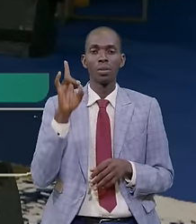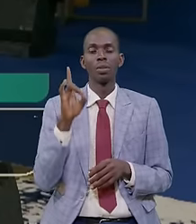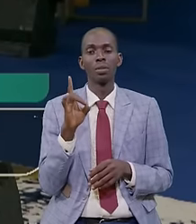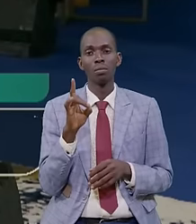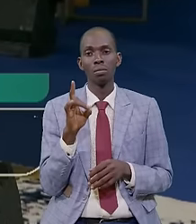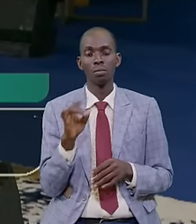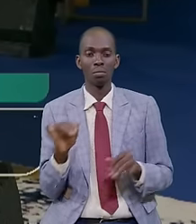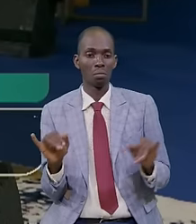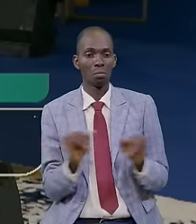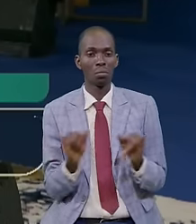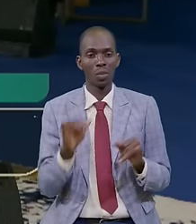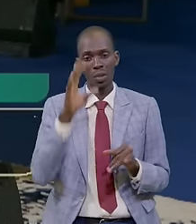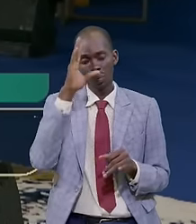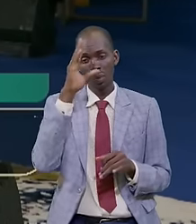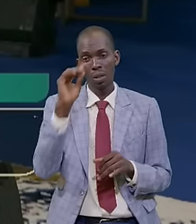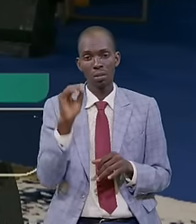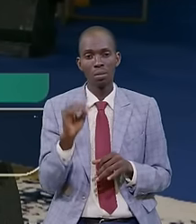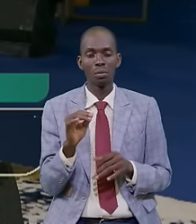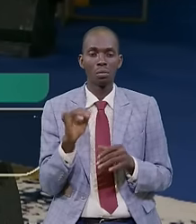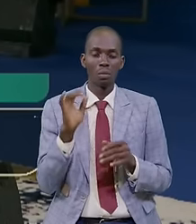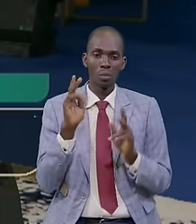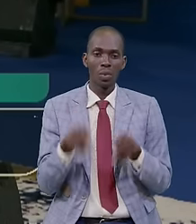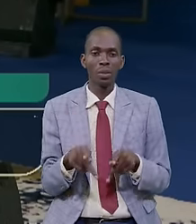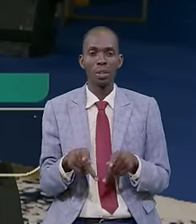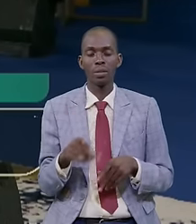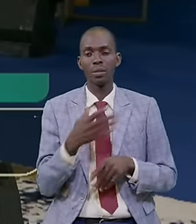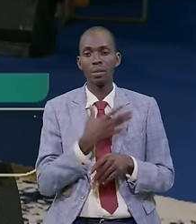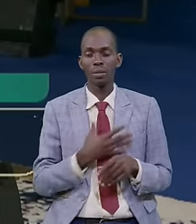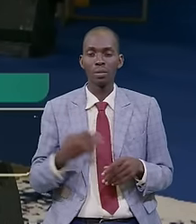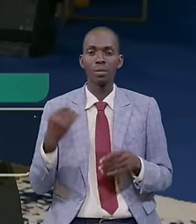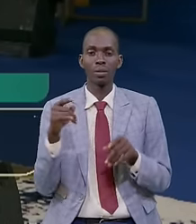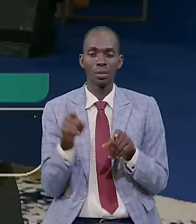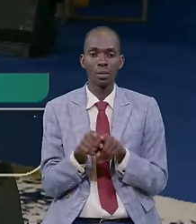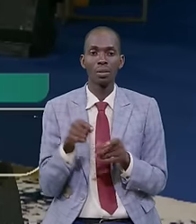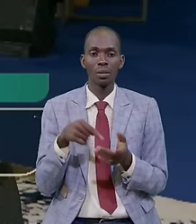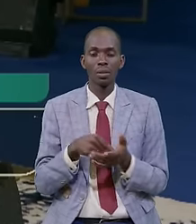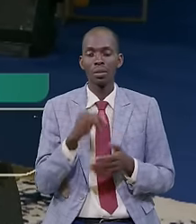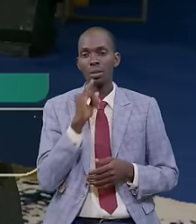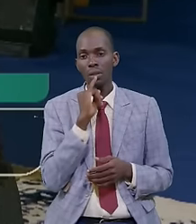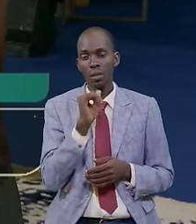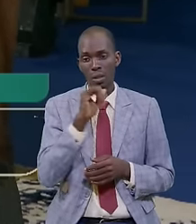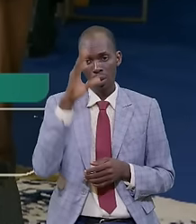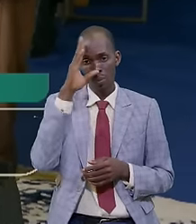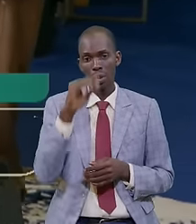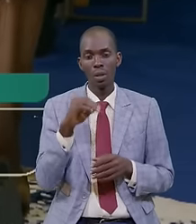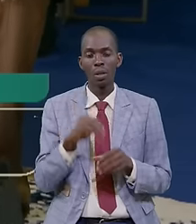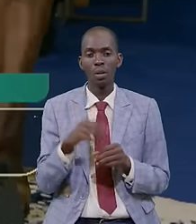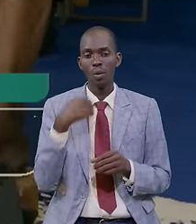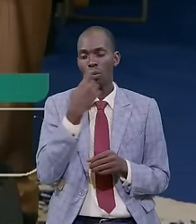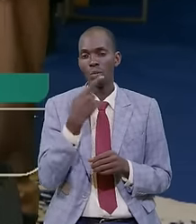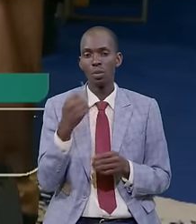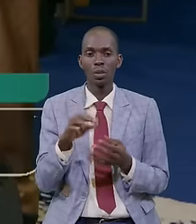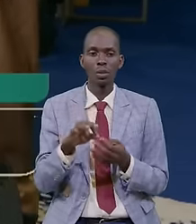a man, such a one as this is, a man in whom the Spirit